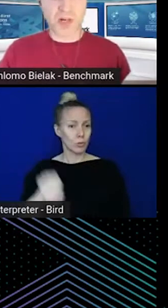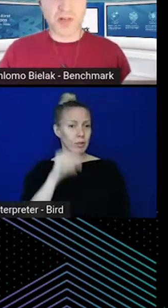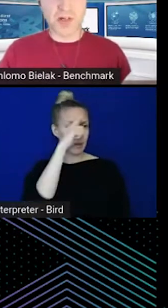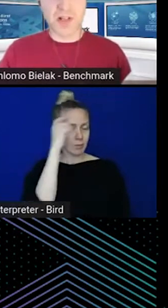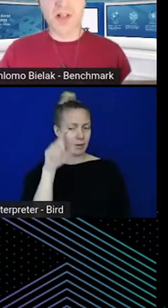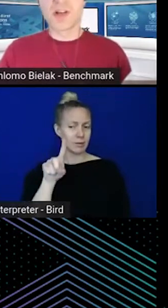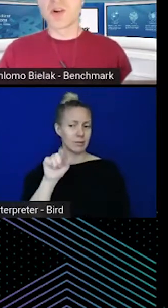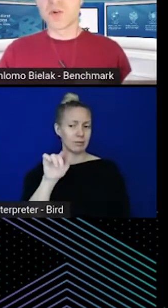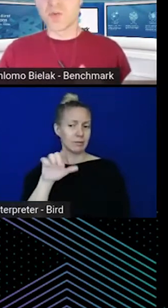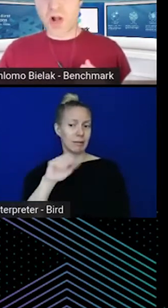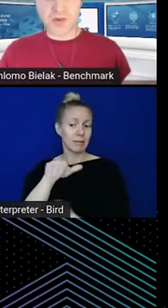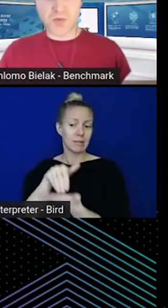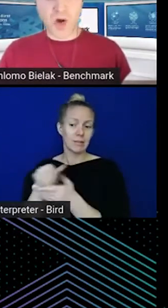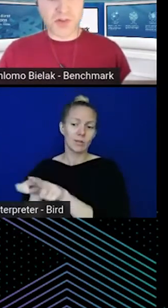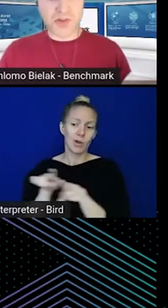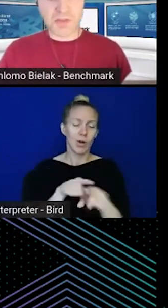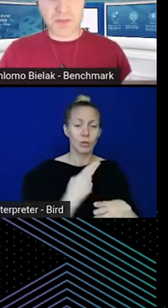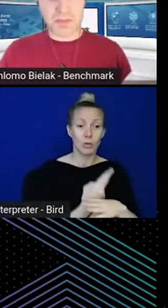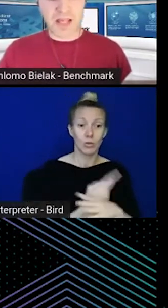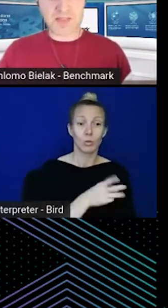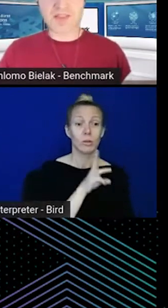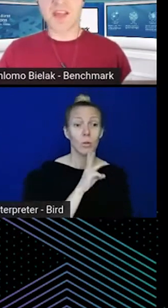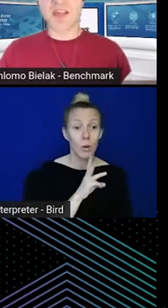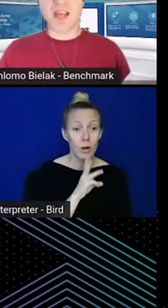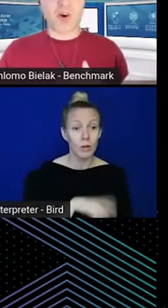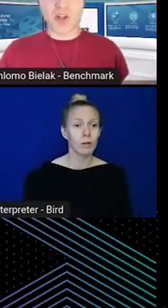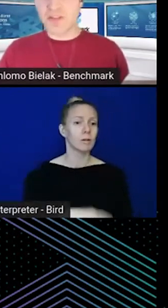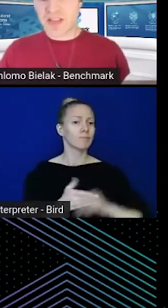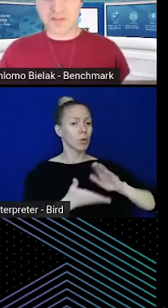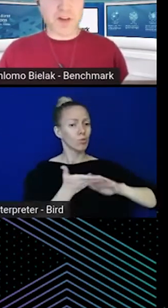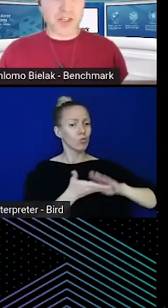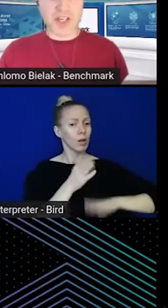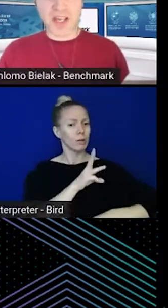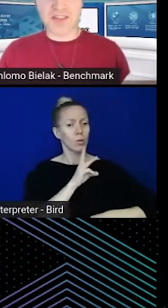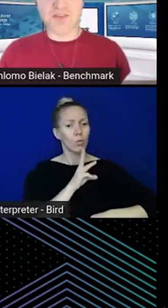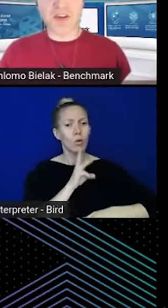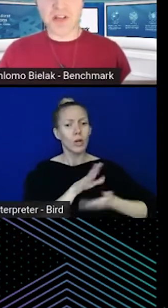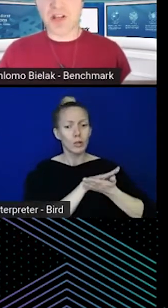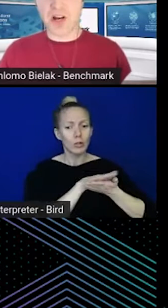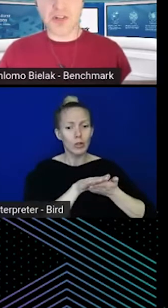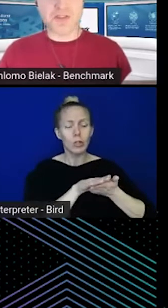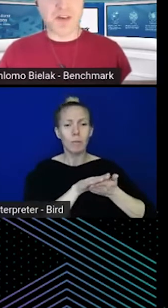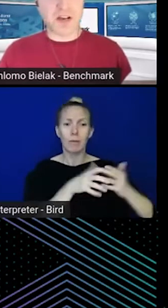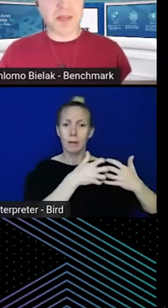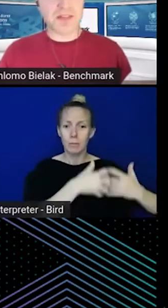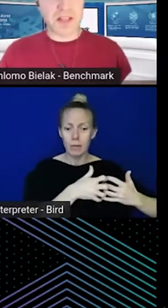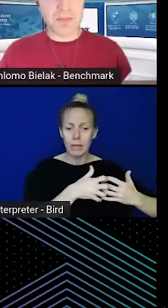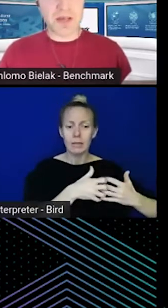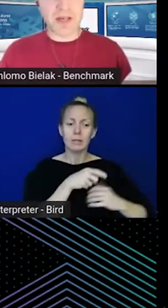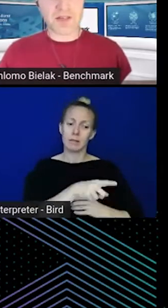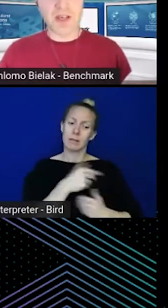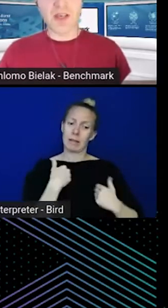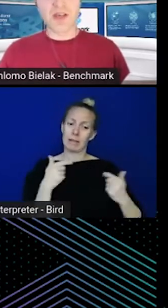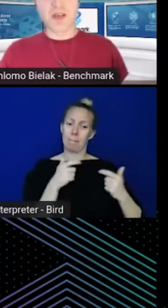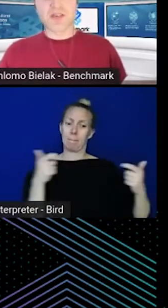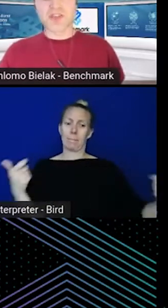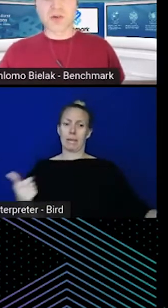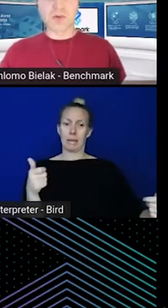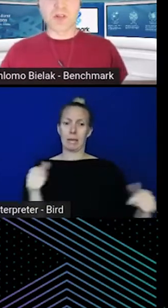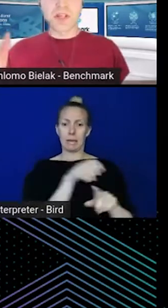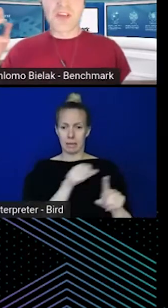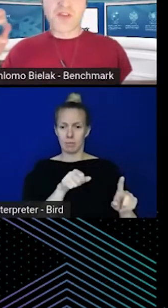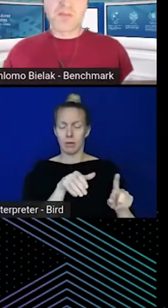consume water, run water treatment plants, and all of that function has a very large environmental impact.